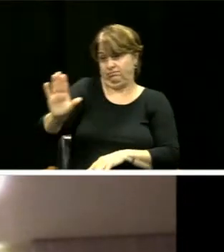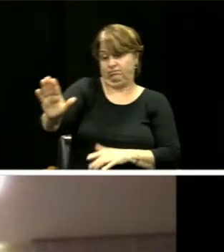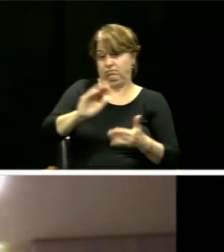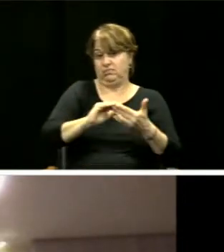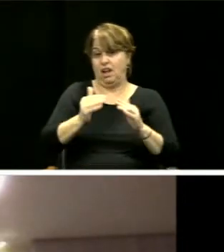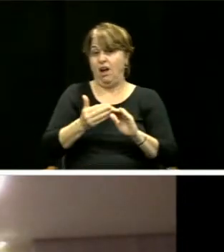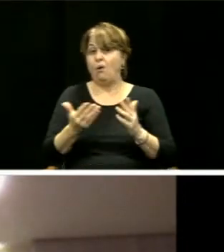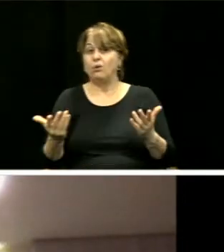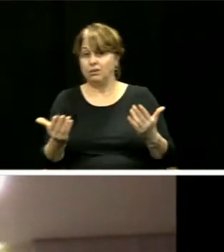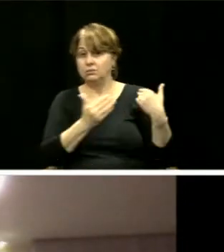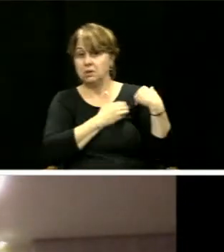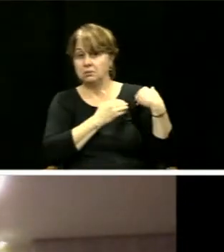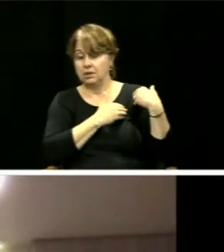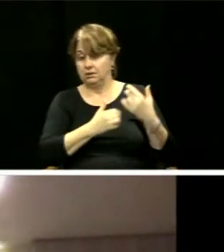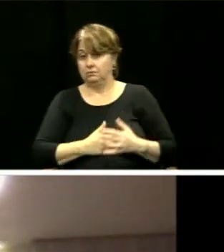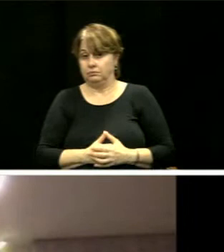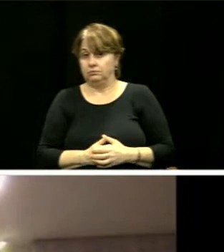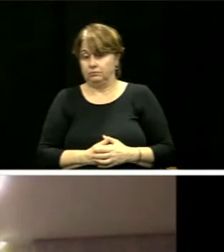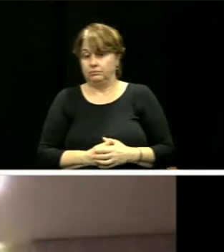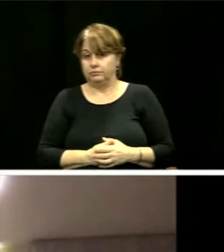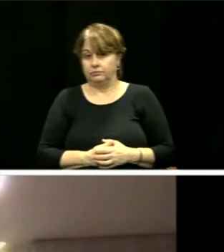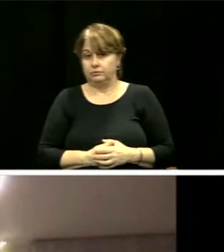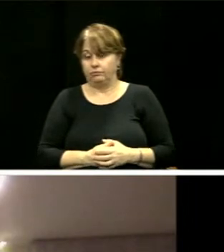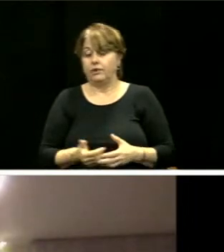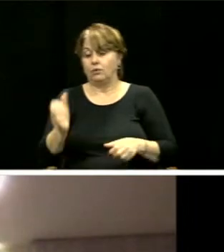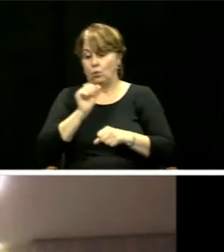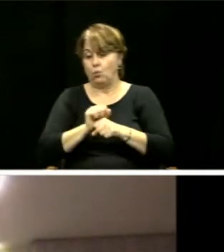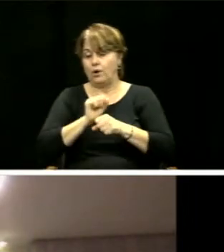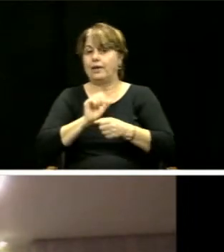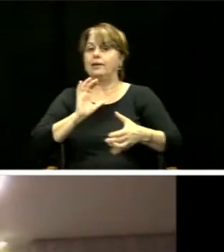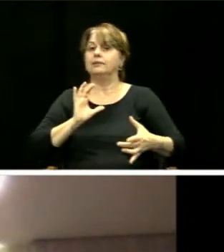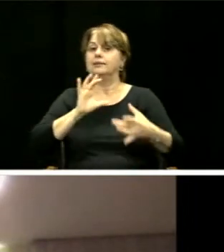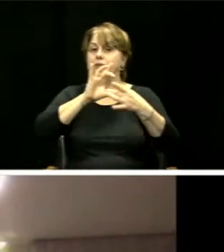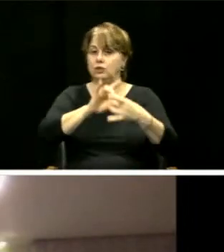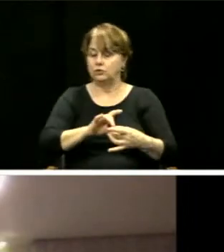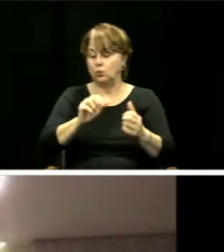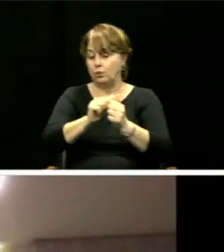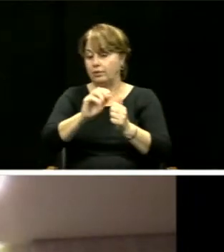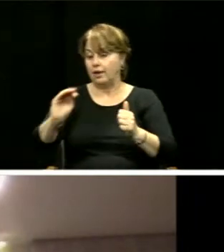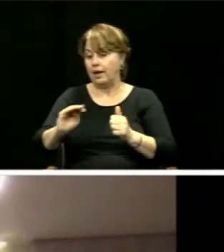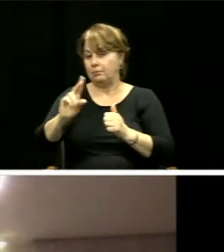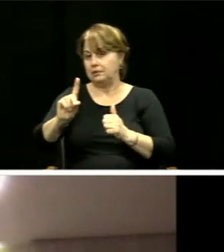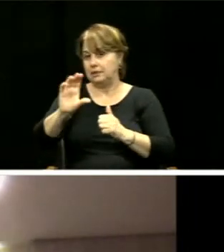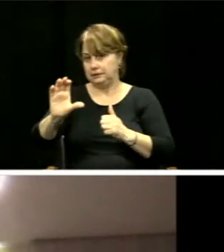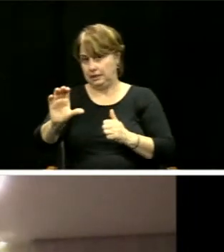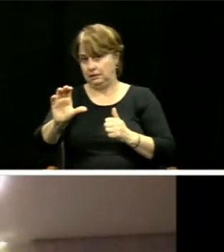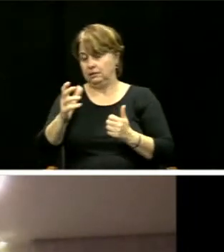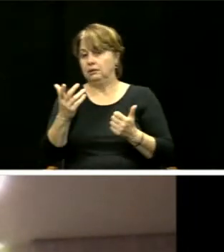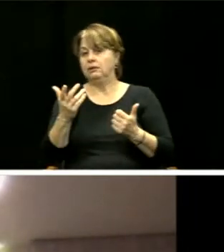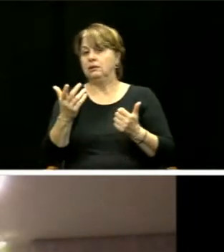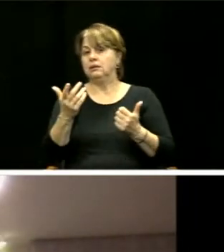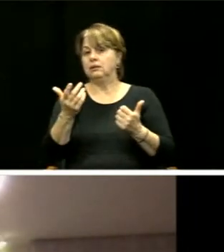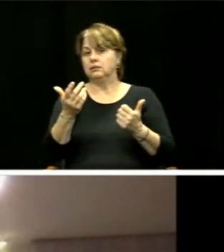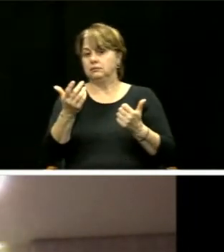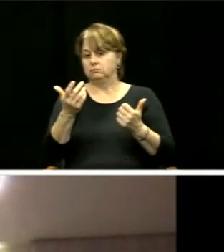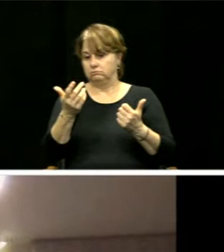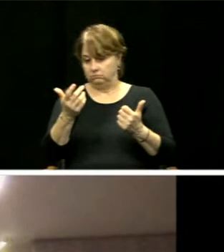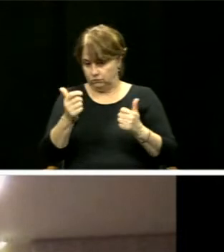combination of the town of West Hartford working in conjunction with the MDC to just tie